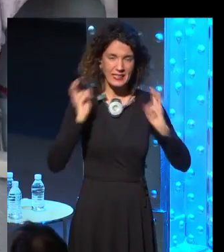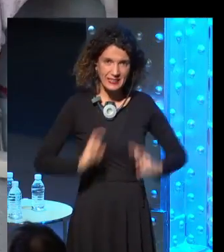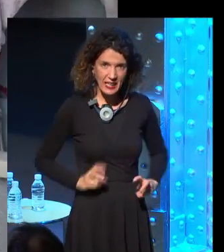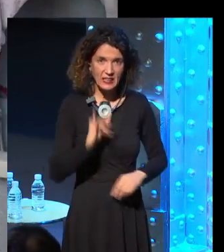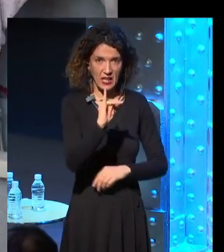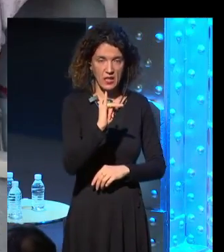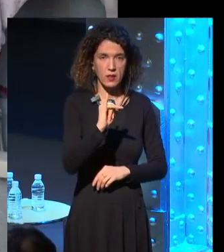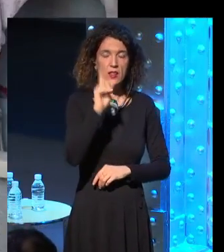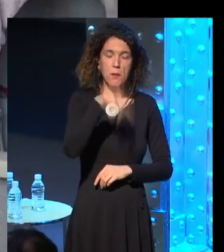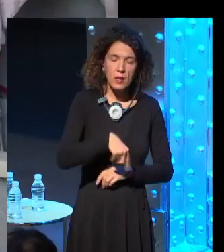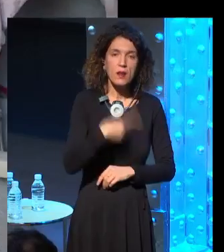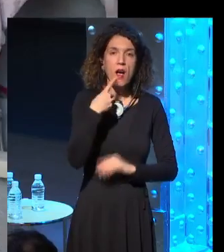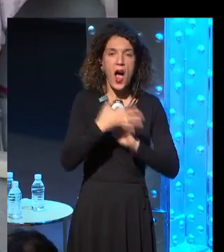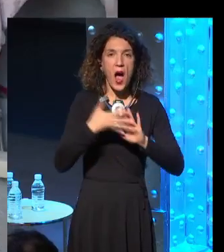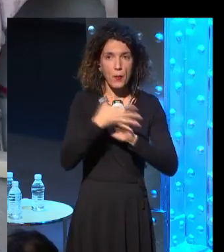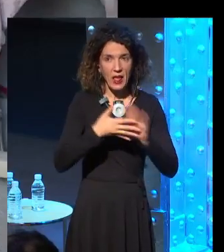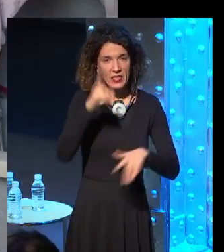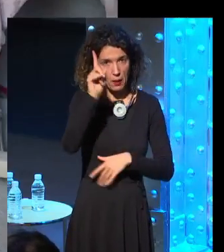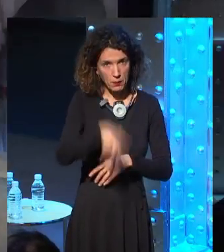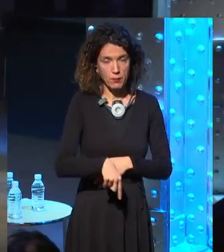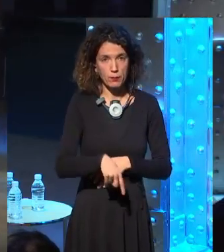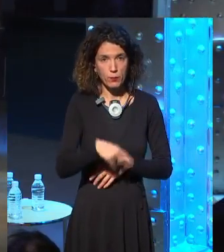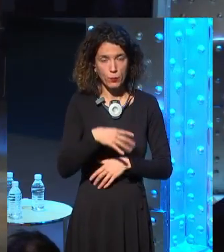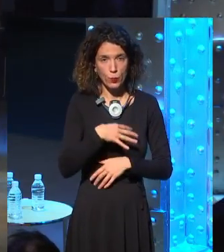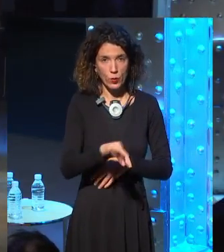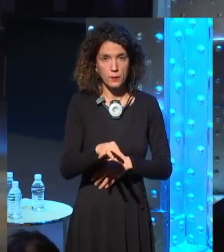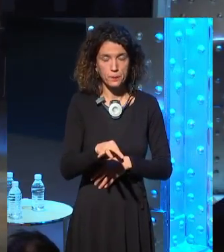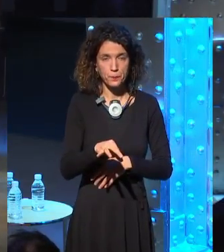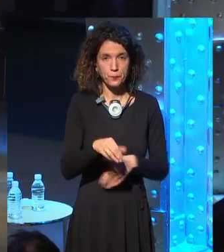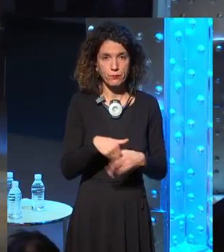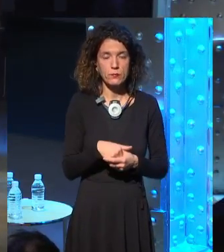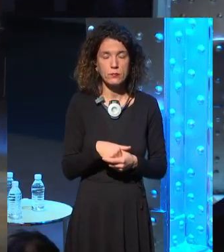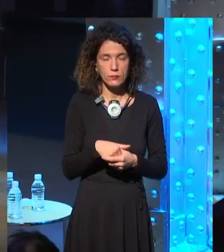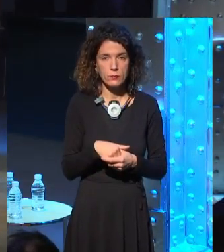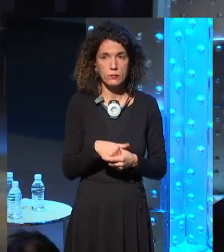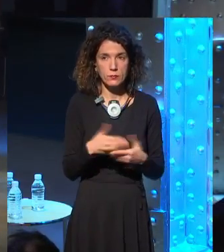and also an incredible increase in health service use.